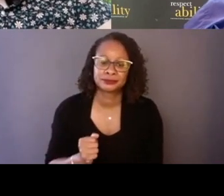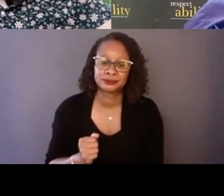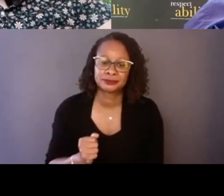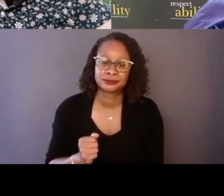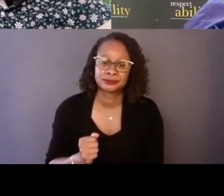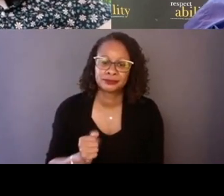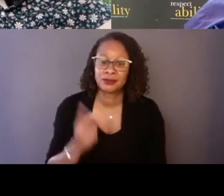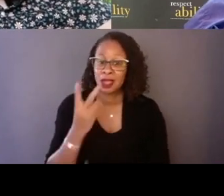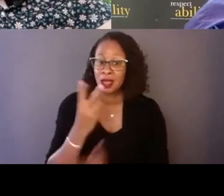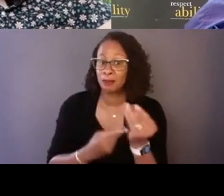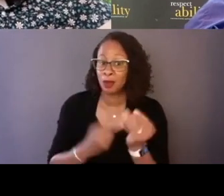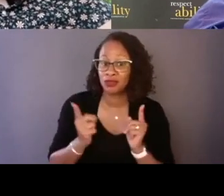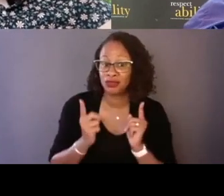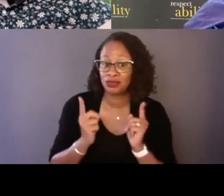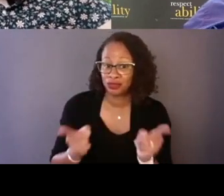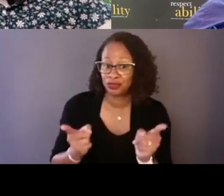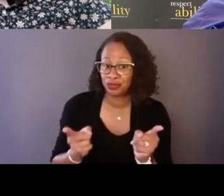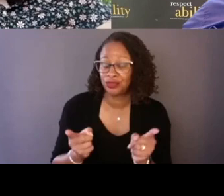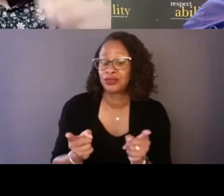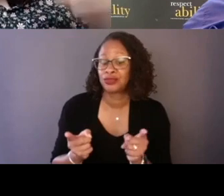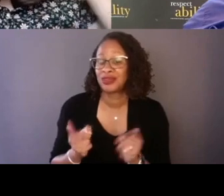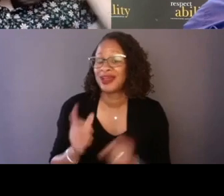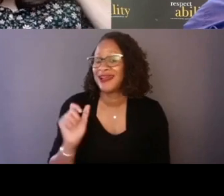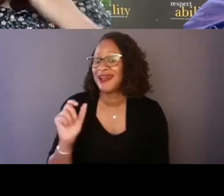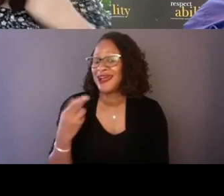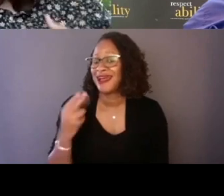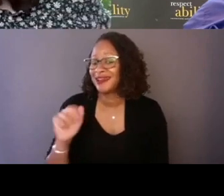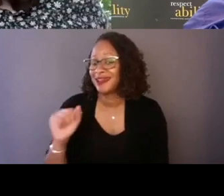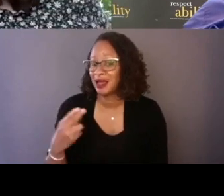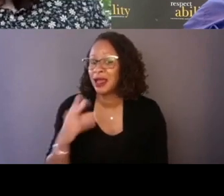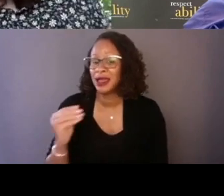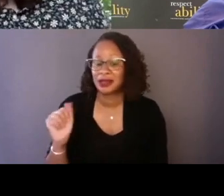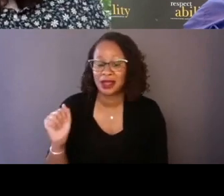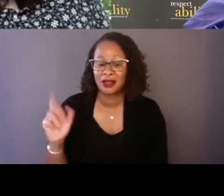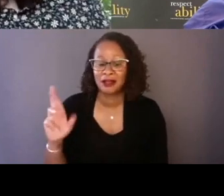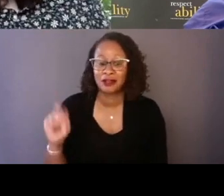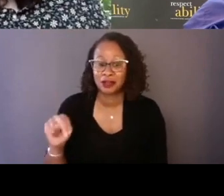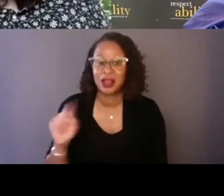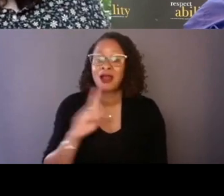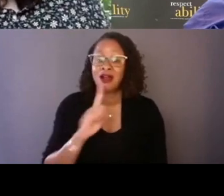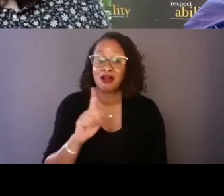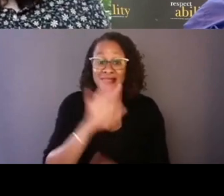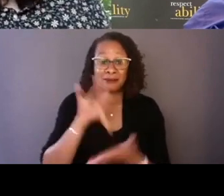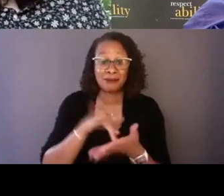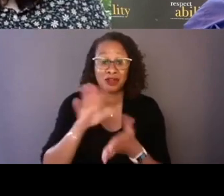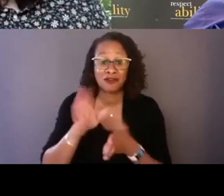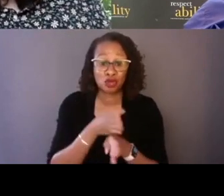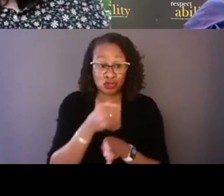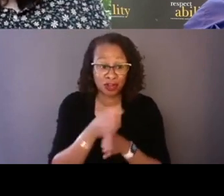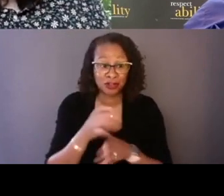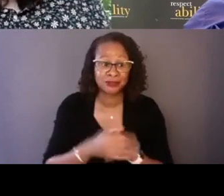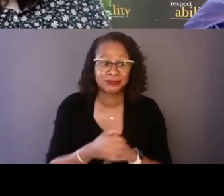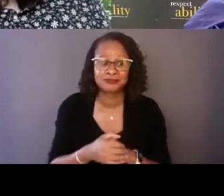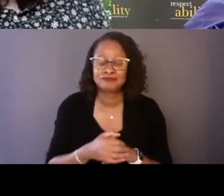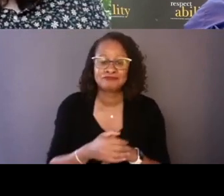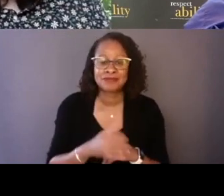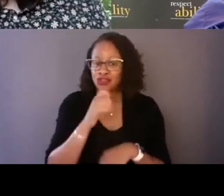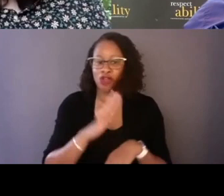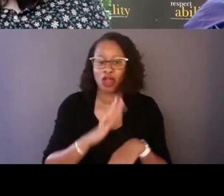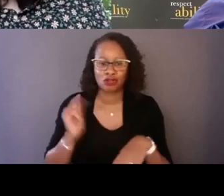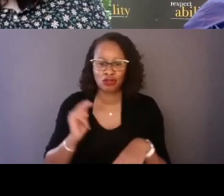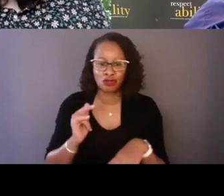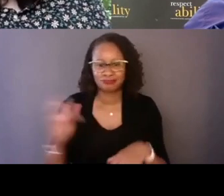both of y'all are solidly in the middle of your careers, which means you're not calling the shots at